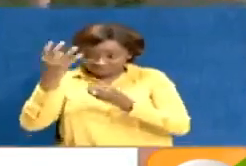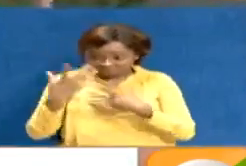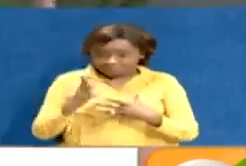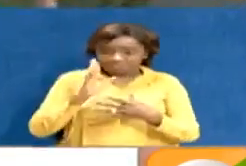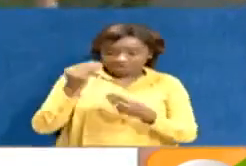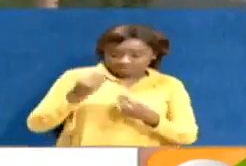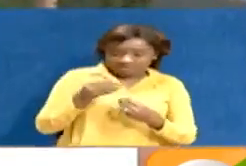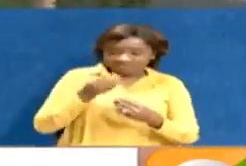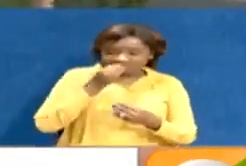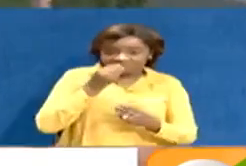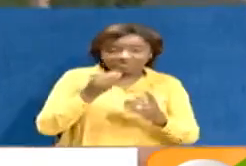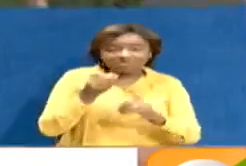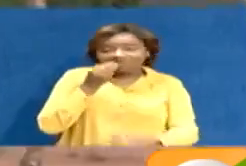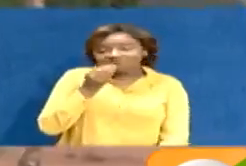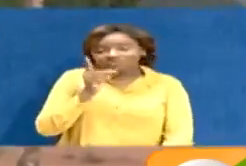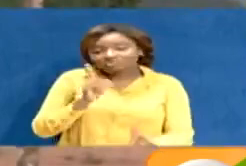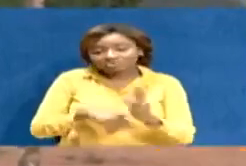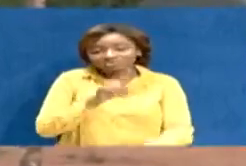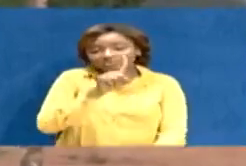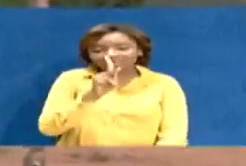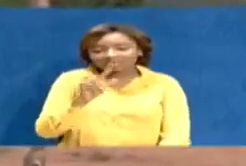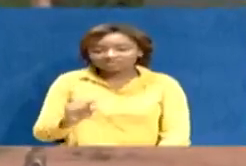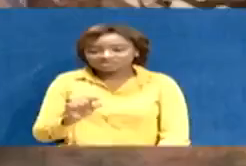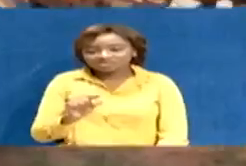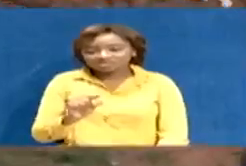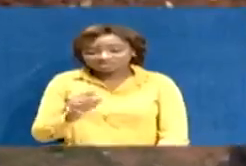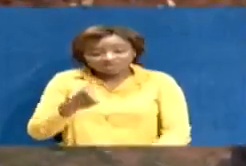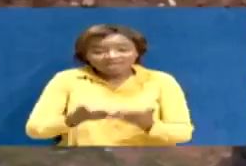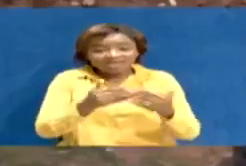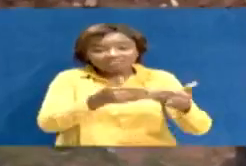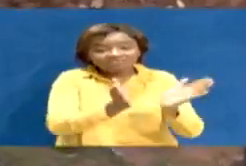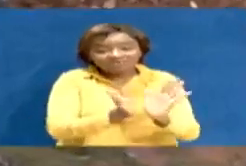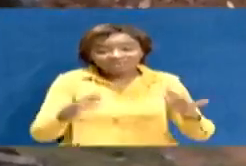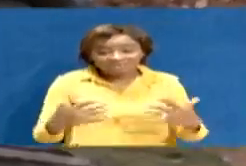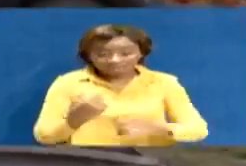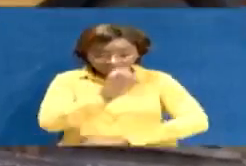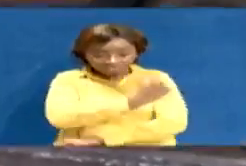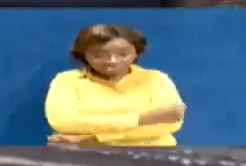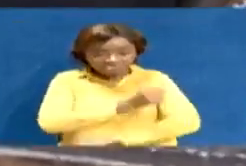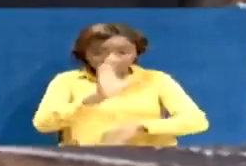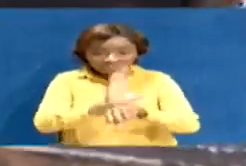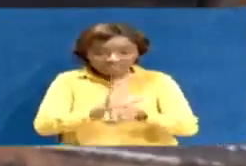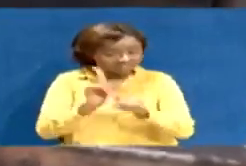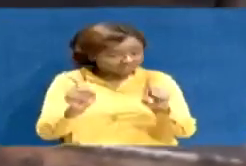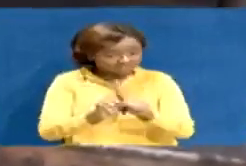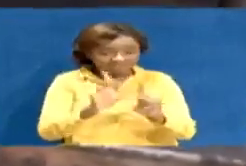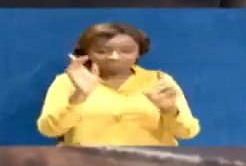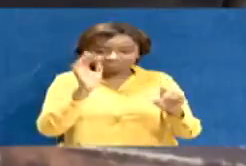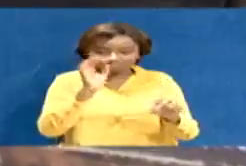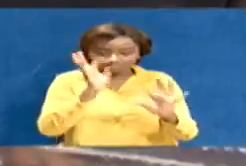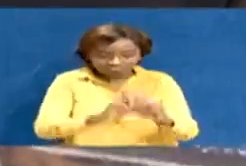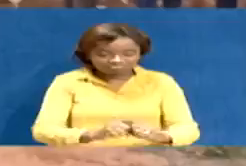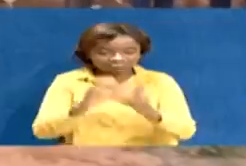itakupatia chakula ni kilo moja. Hiyo kilo moja inaweza saidia mboma namna gani? Schools and churches have not been spared either. More